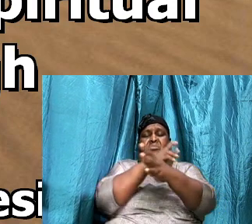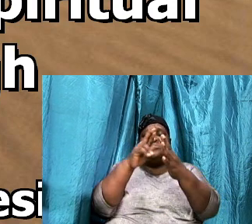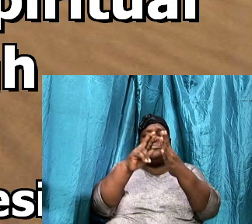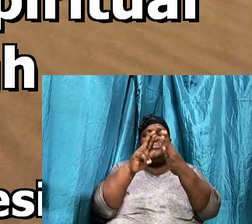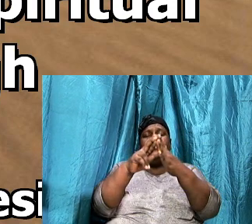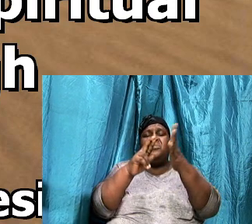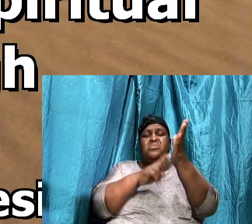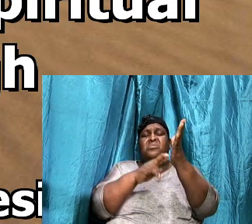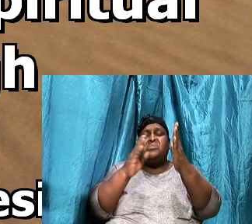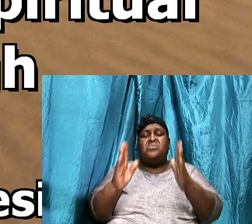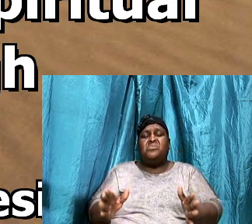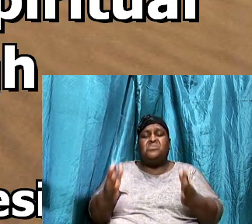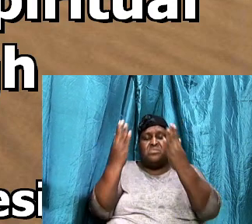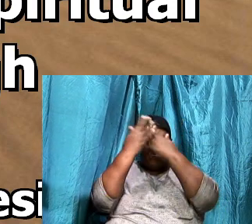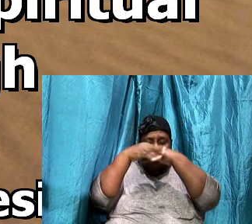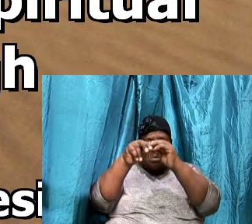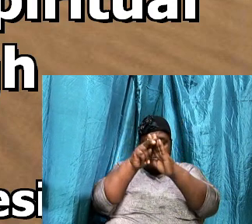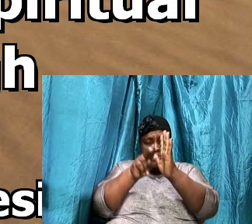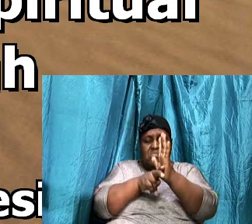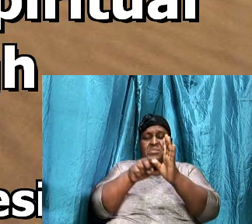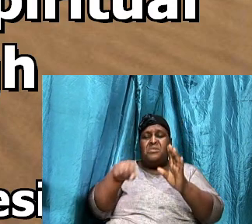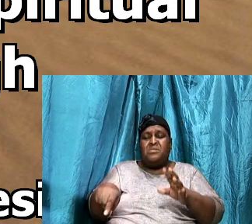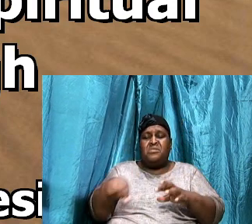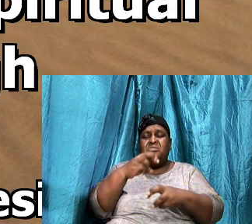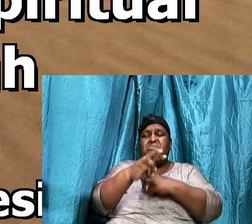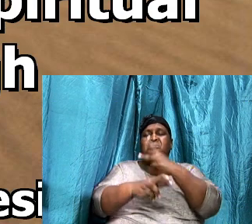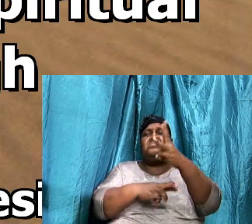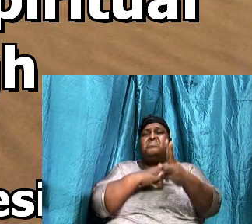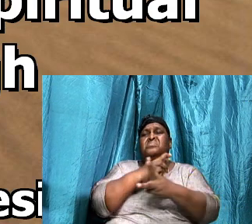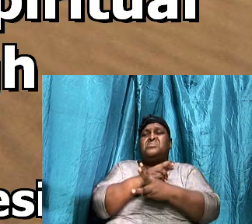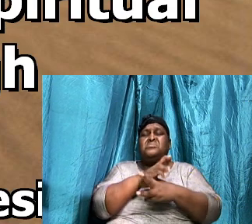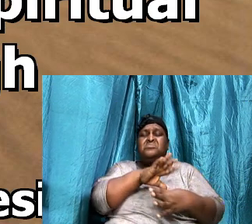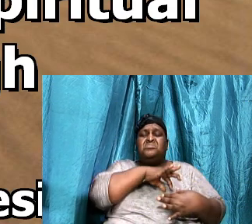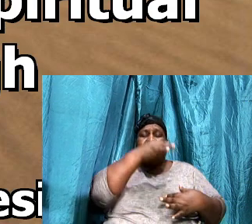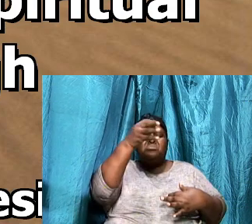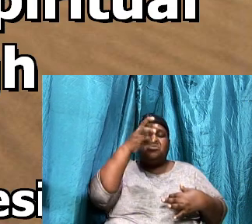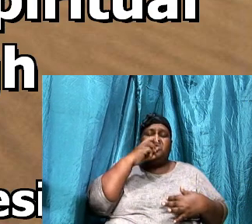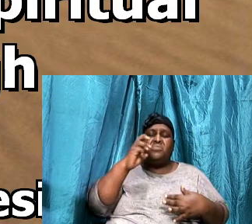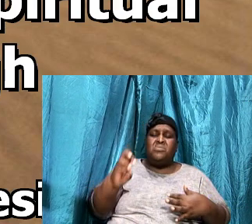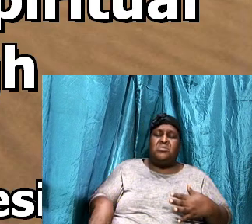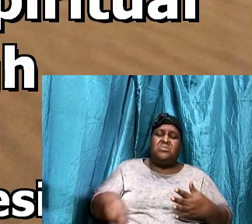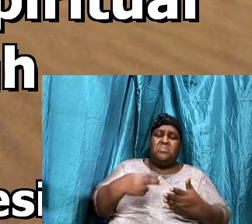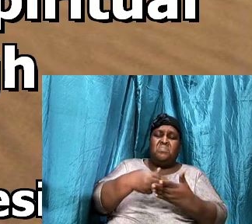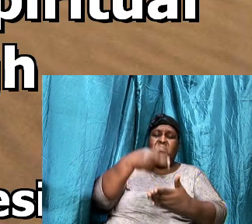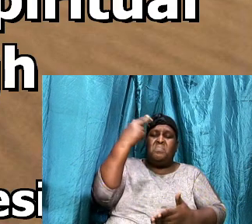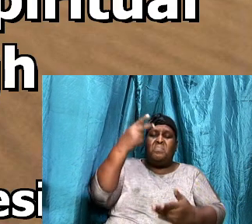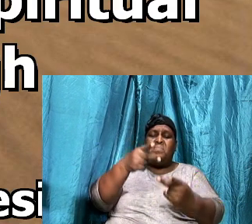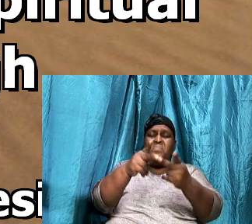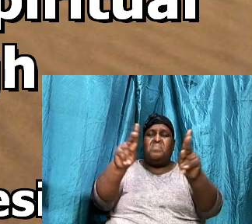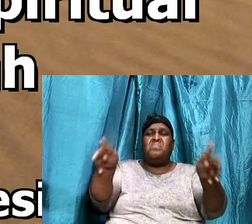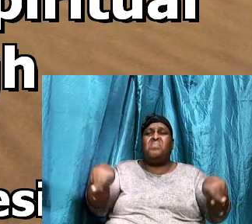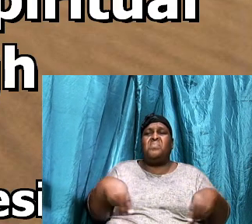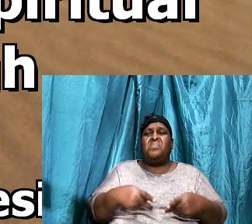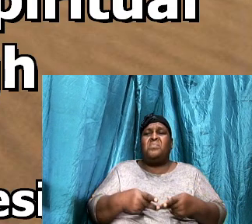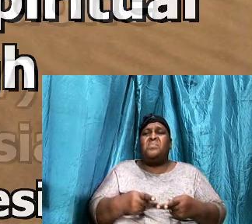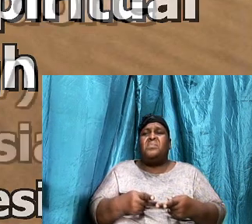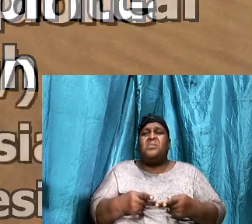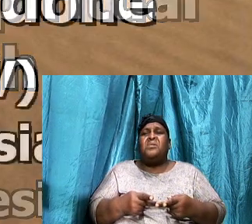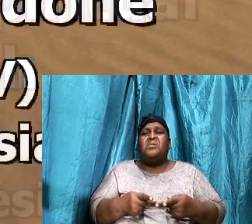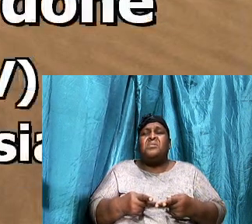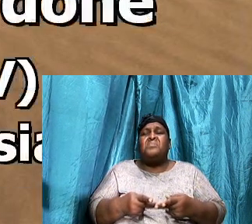of the darkness of this world, against spiritual wickedness in high places.